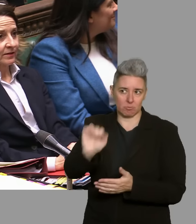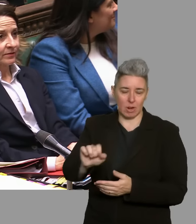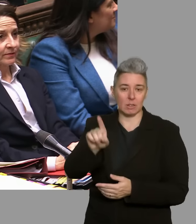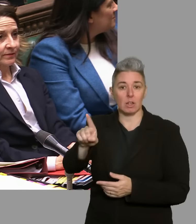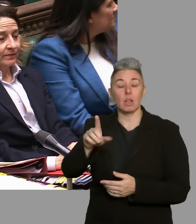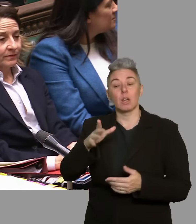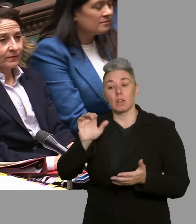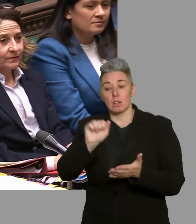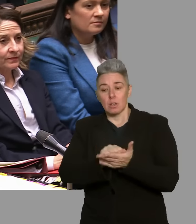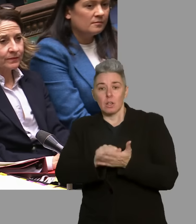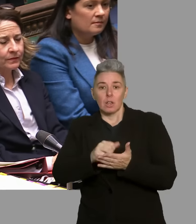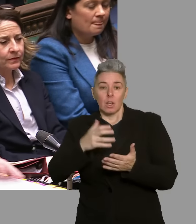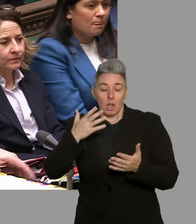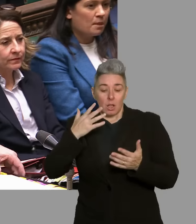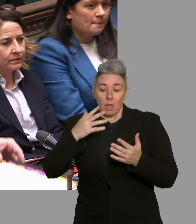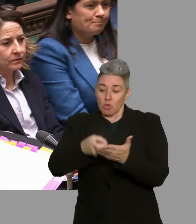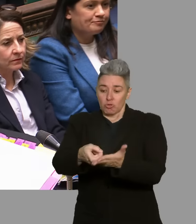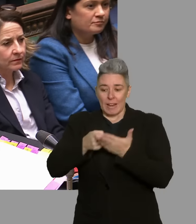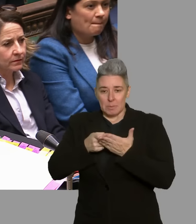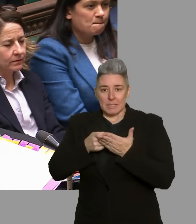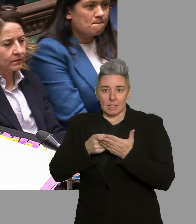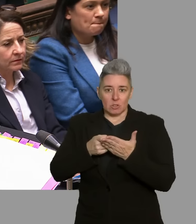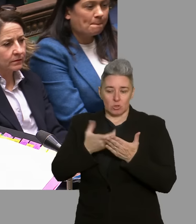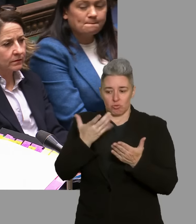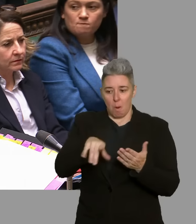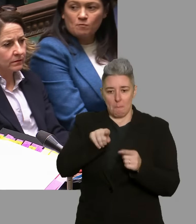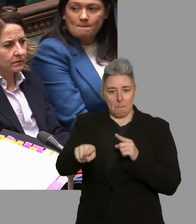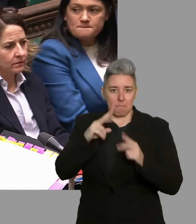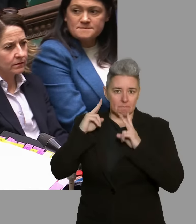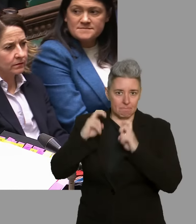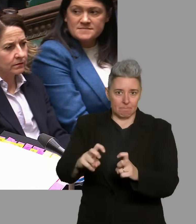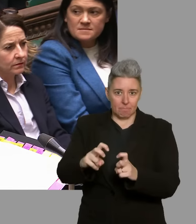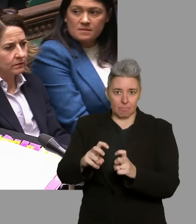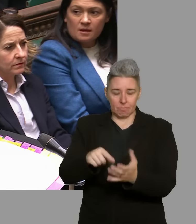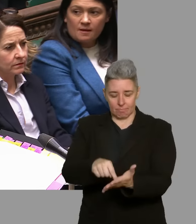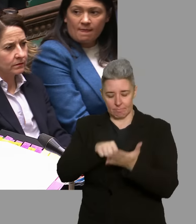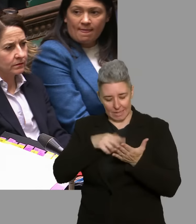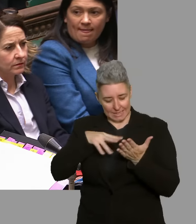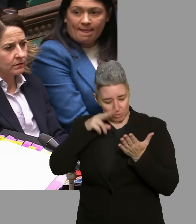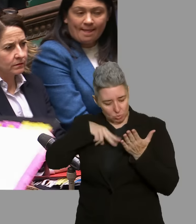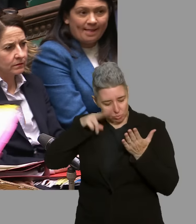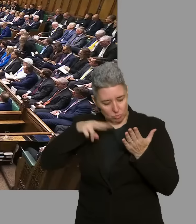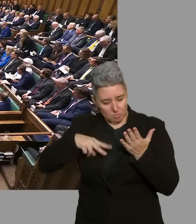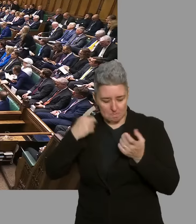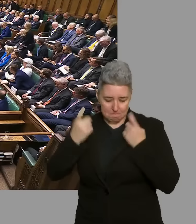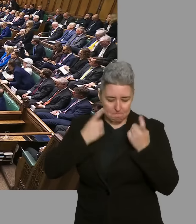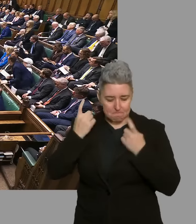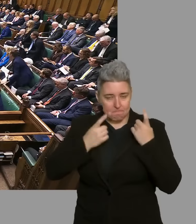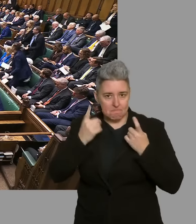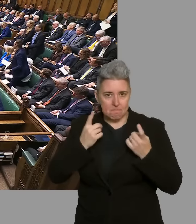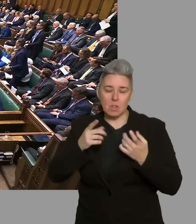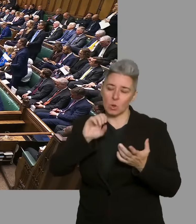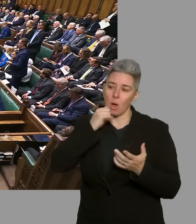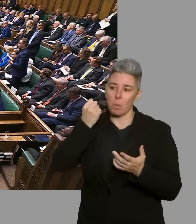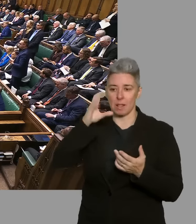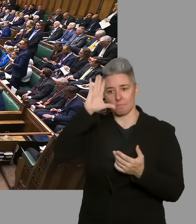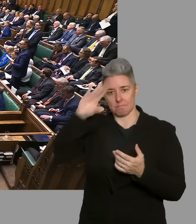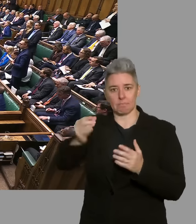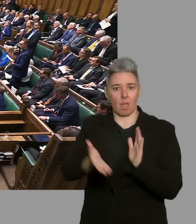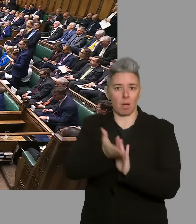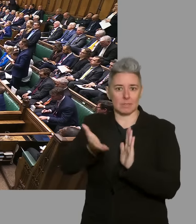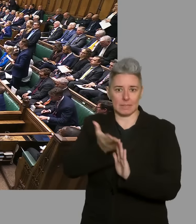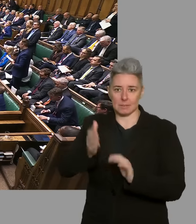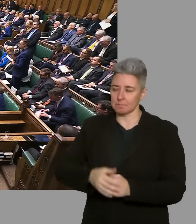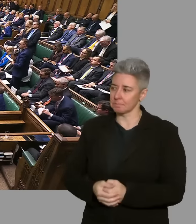any decision for Cheltenham, and I'll make sure that he's kept updated as that rolls out. Jim Dixon. Thank you,